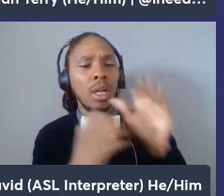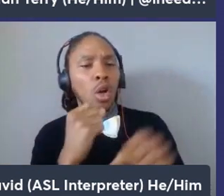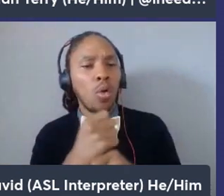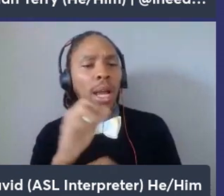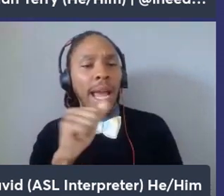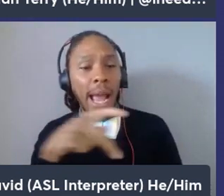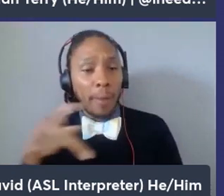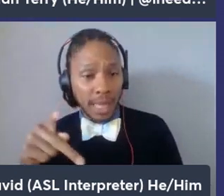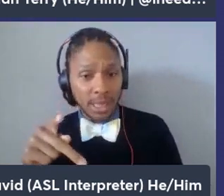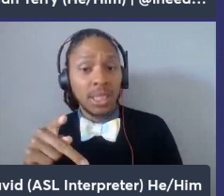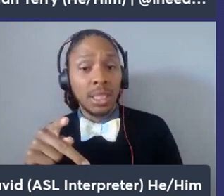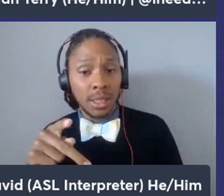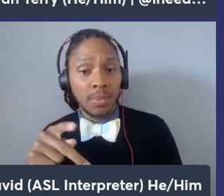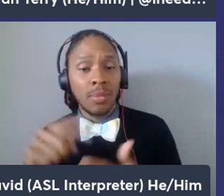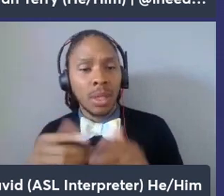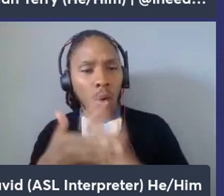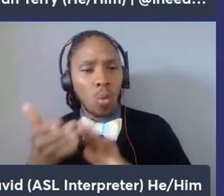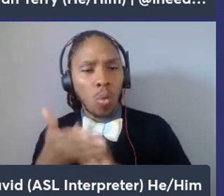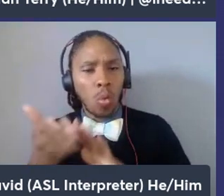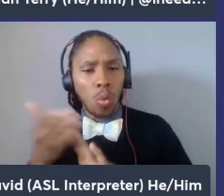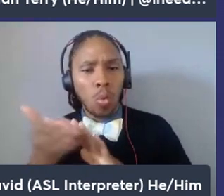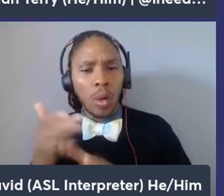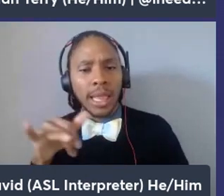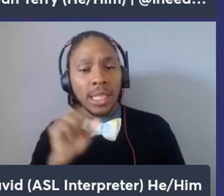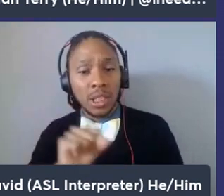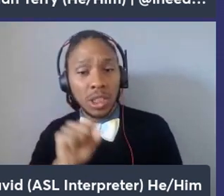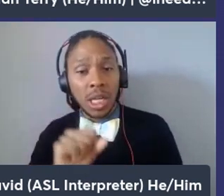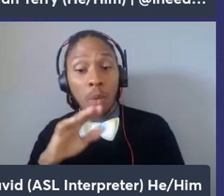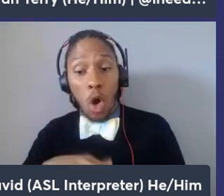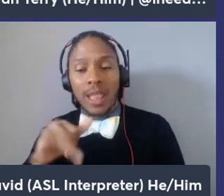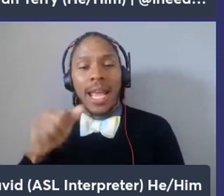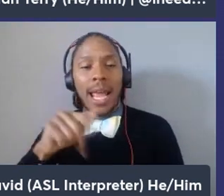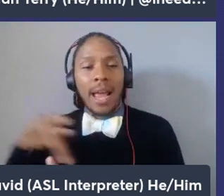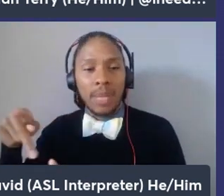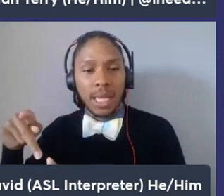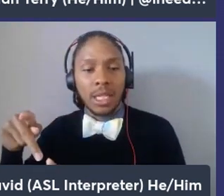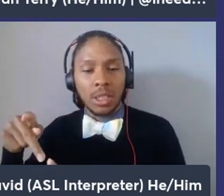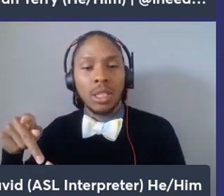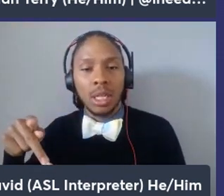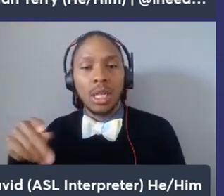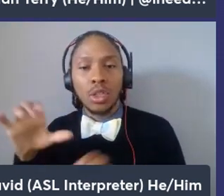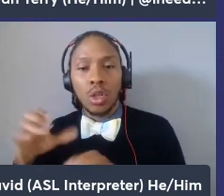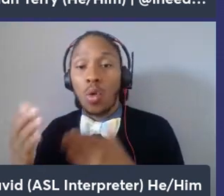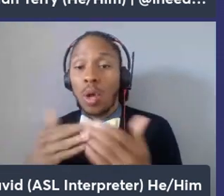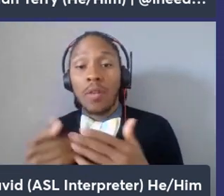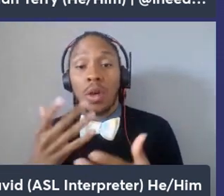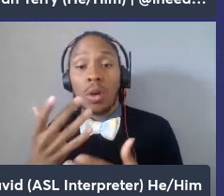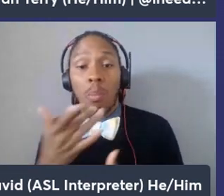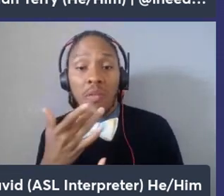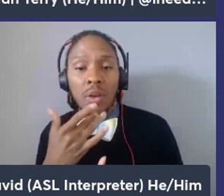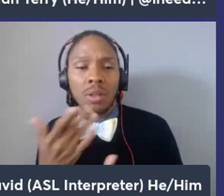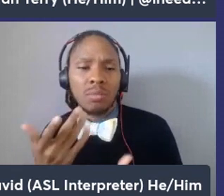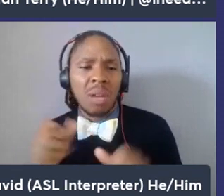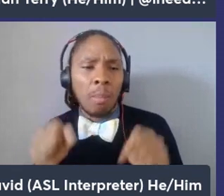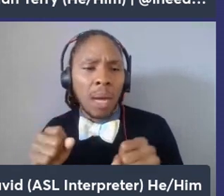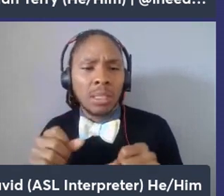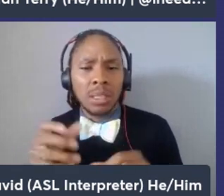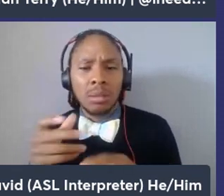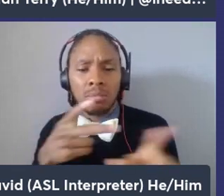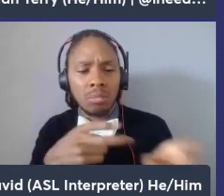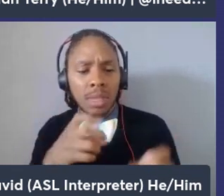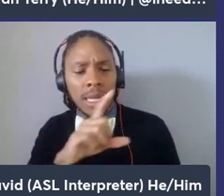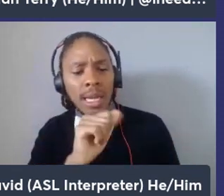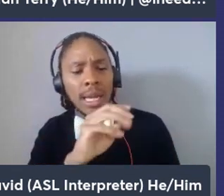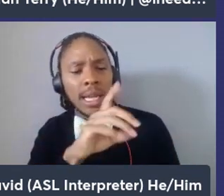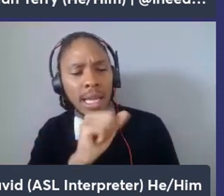application and run a job on that application to do whatever you want. So yeah, totally possible to kind of like take a Lambda,